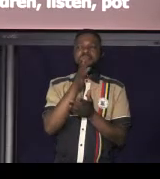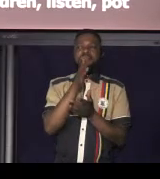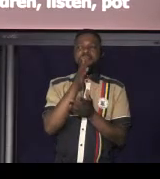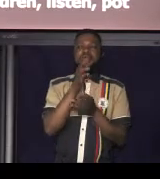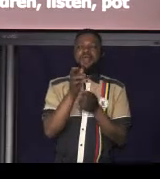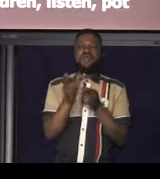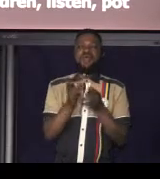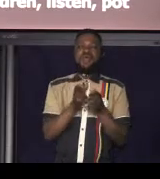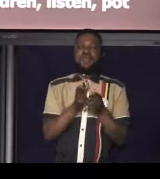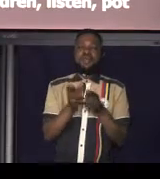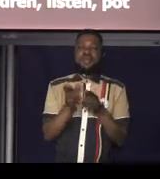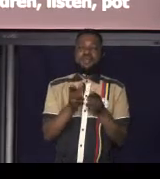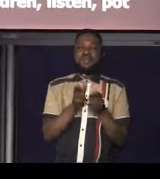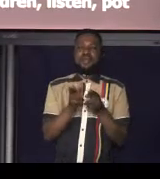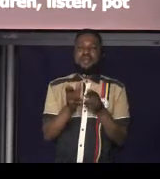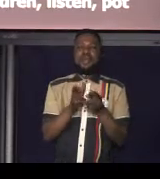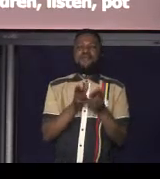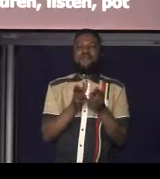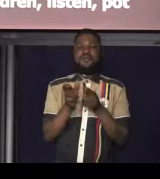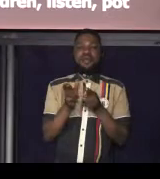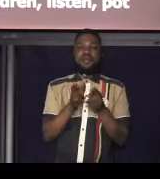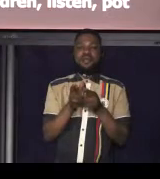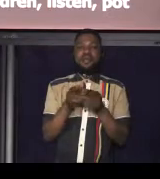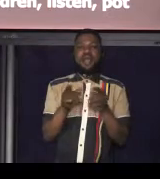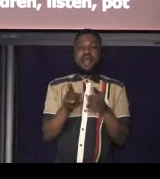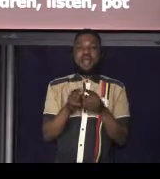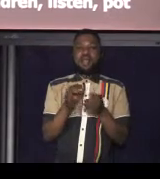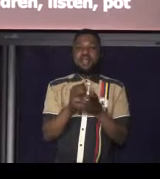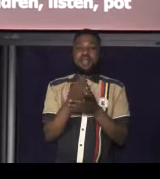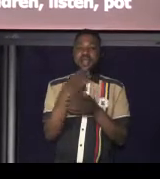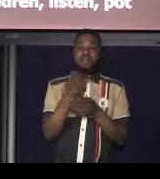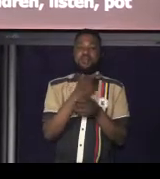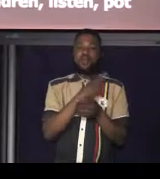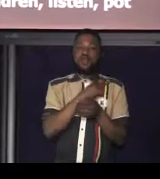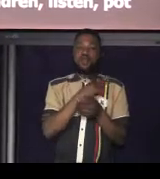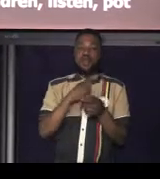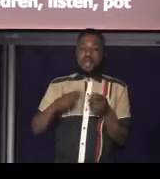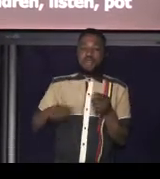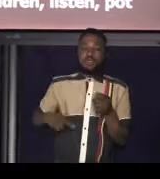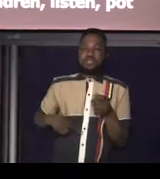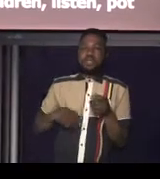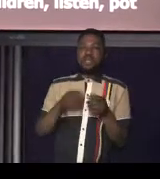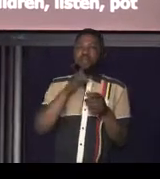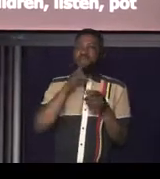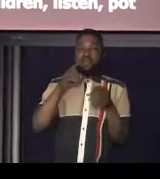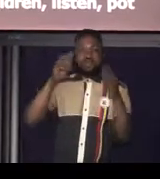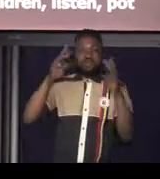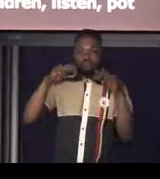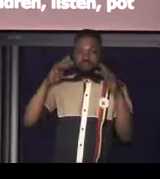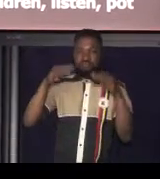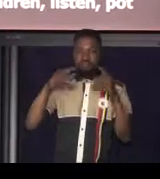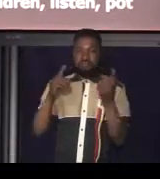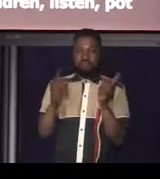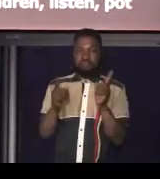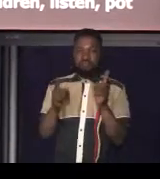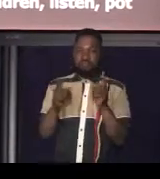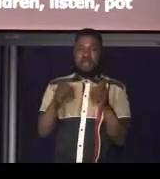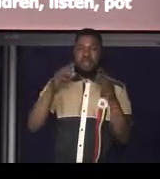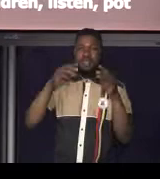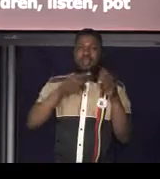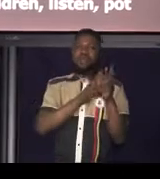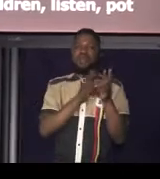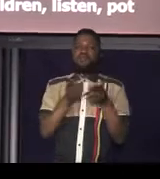madam, rain. Rain, as in that of royalty. Rain, not drops of